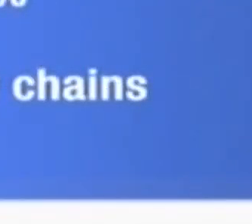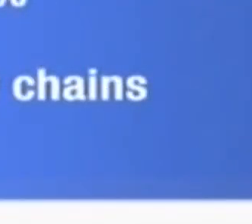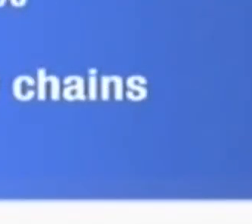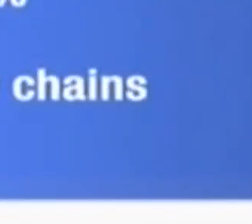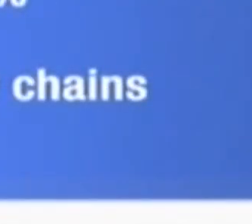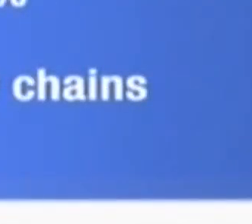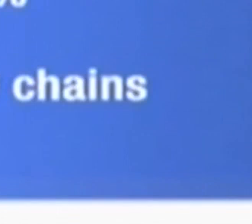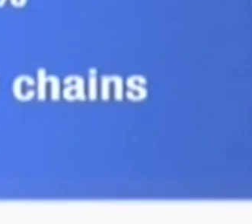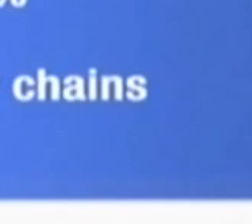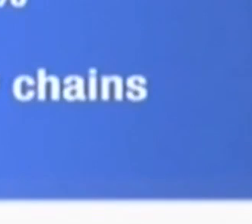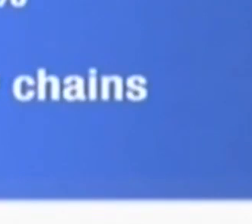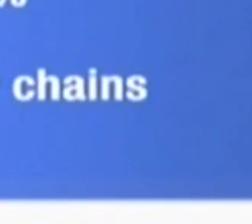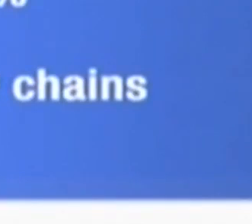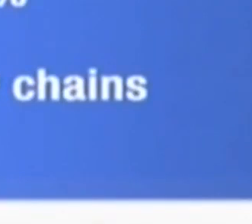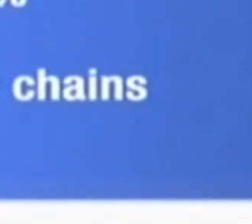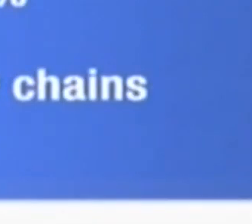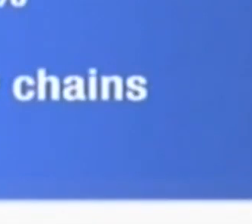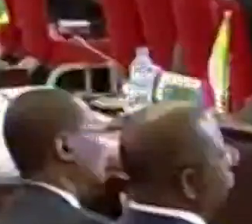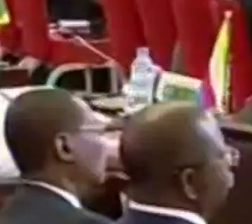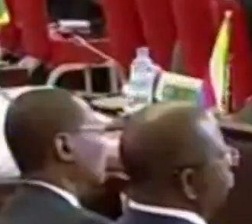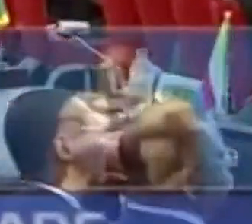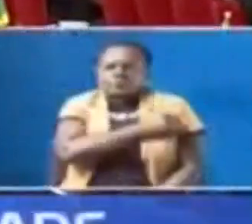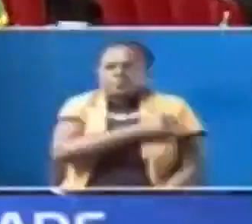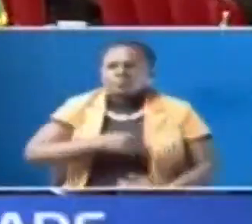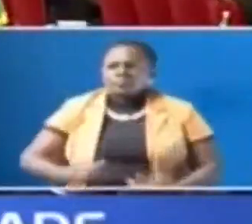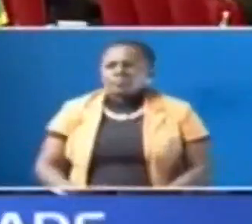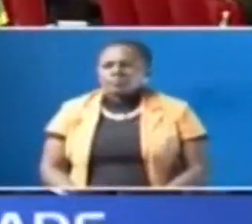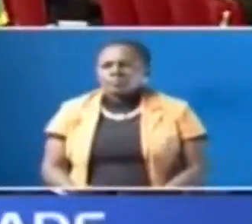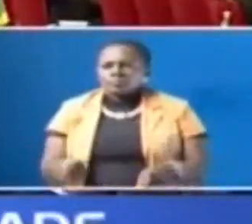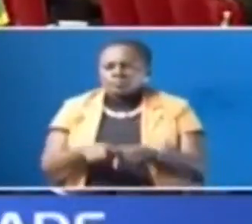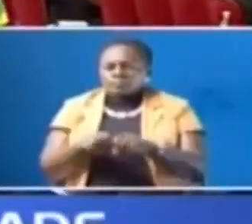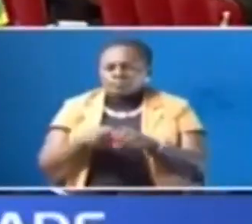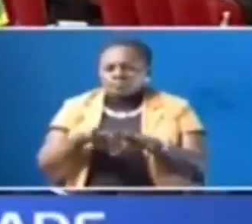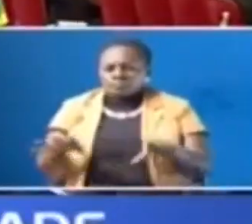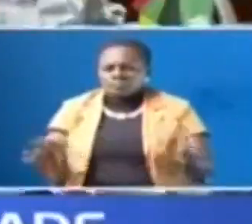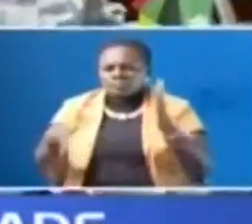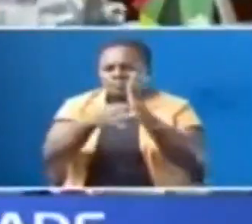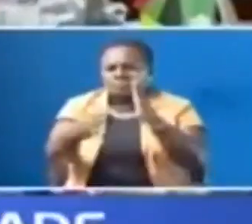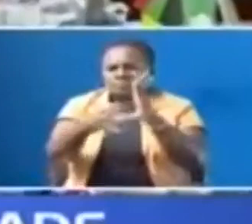on 90% of commodities, strengthening supply chains, and spreading expertise.